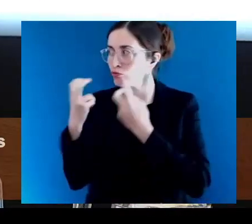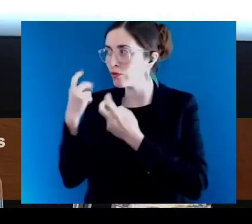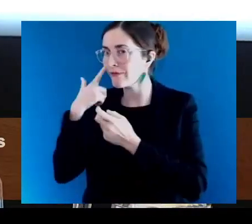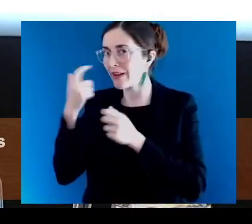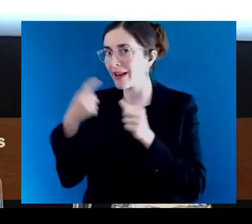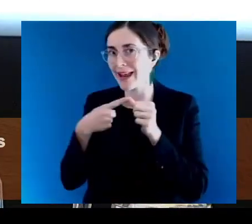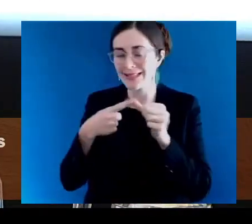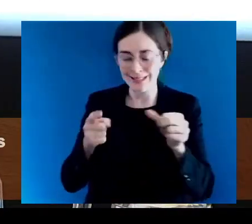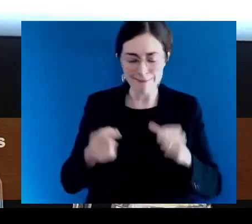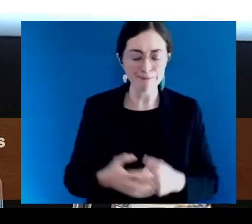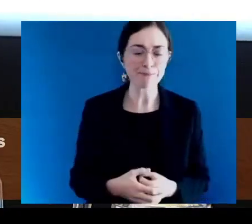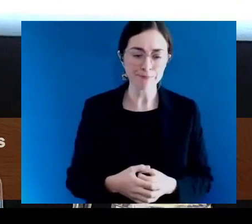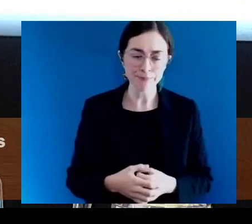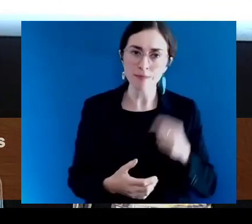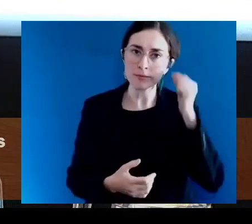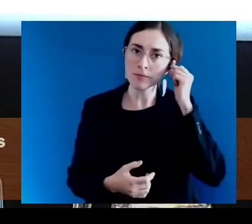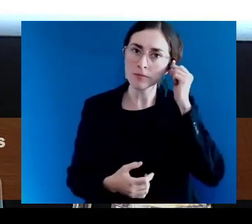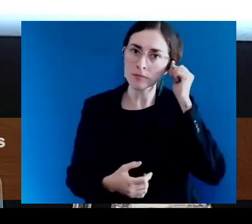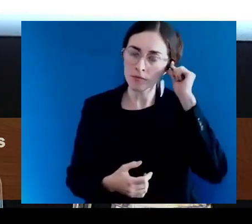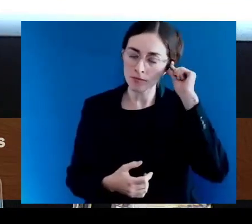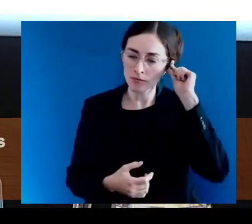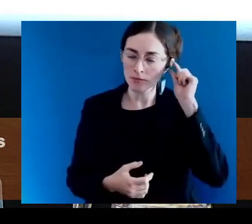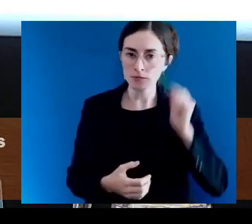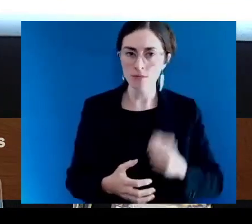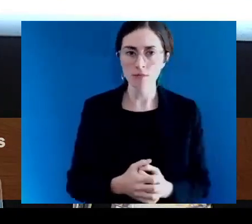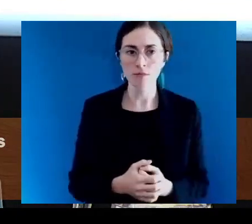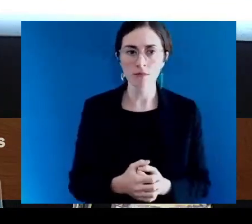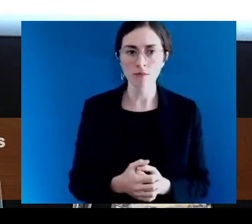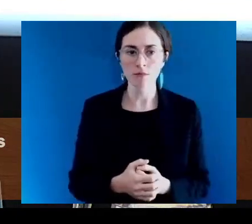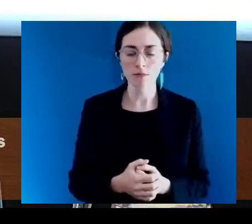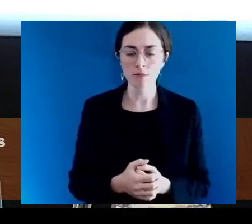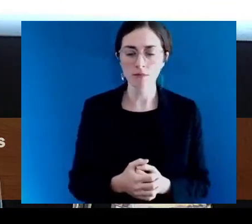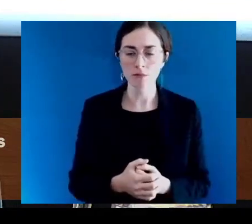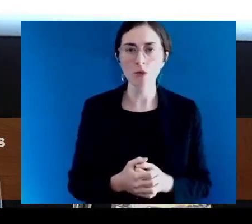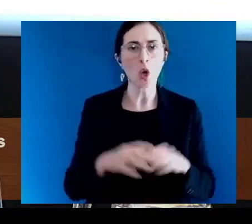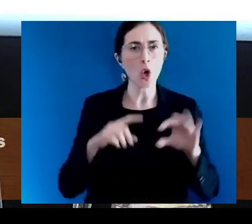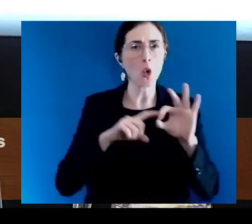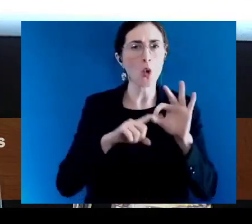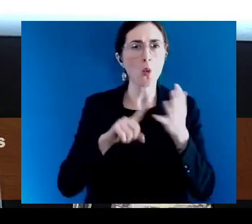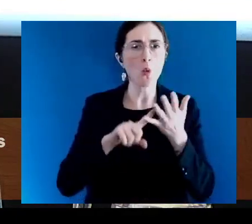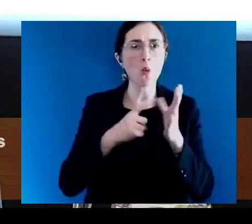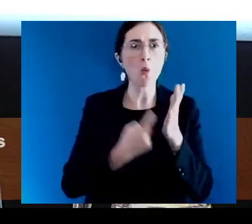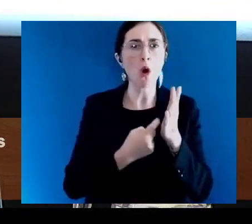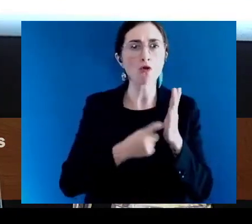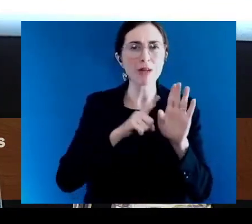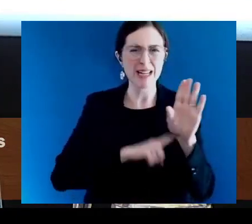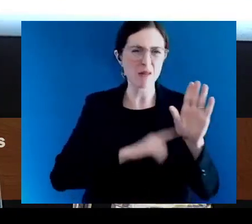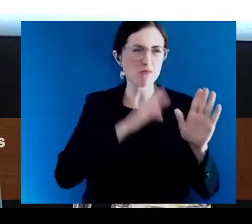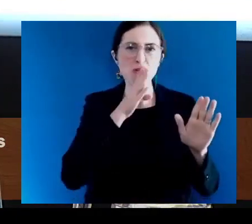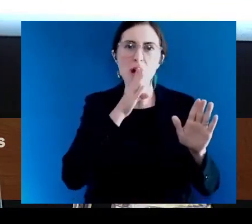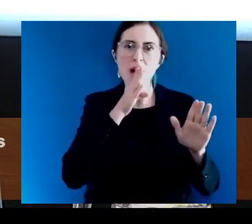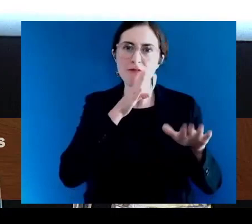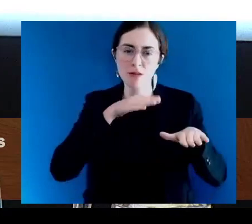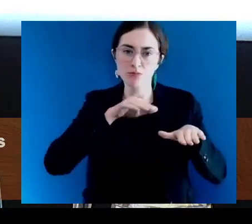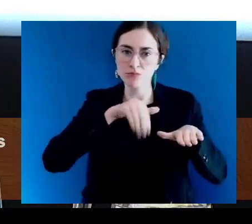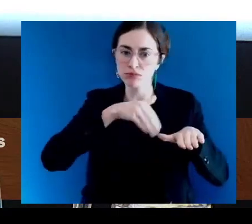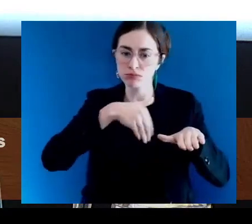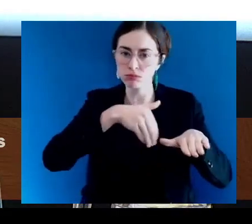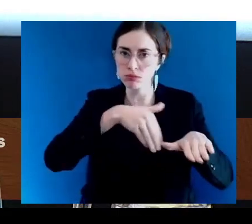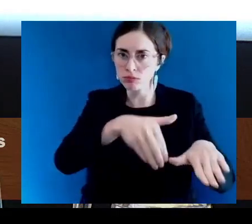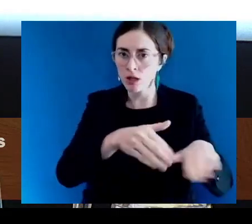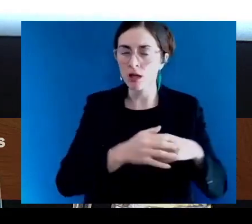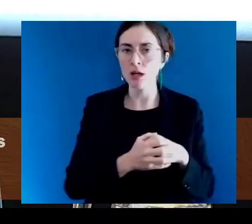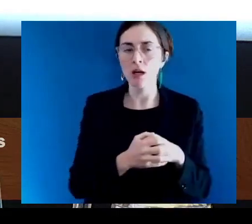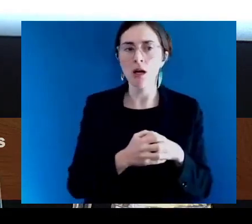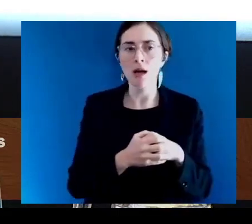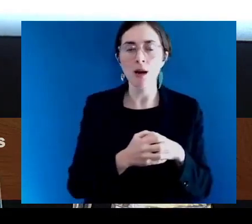Now, revenue from private, so if we look at quarries, given that private land